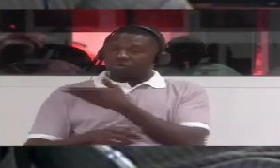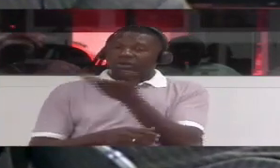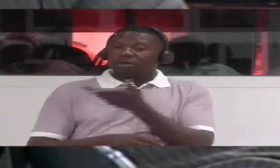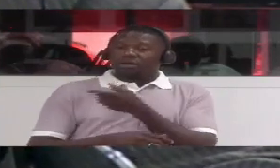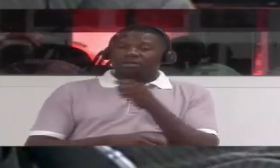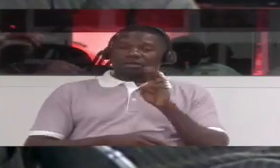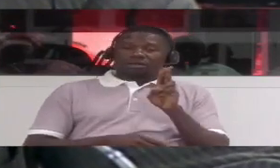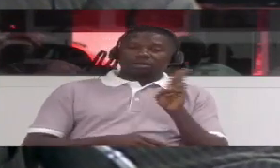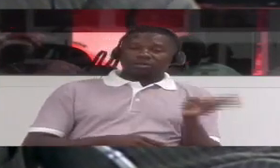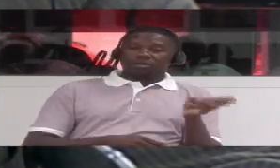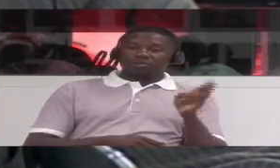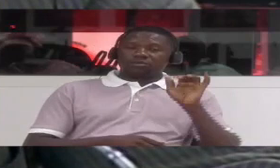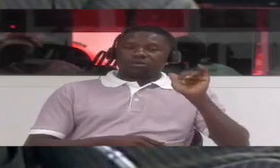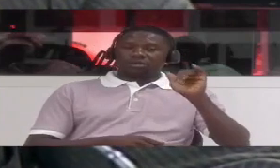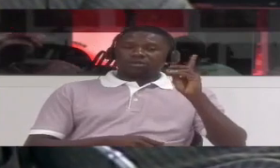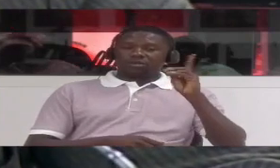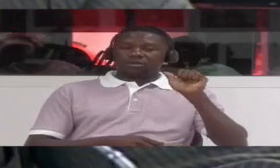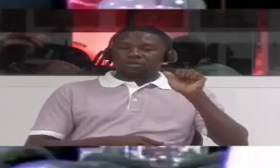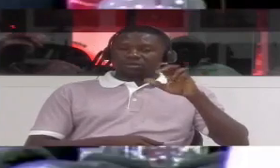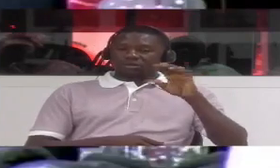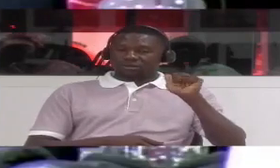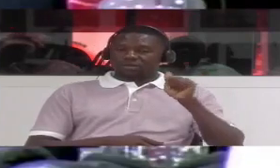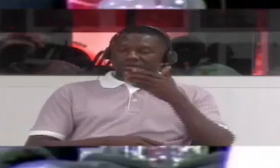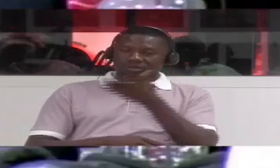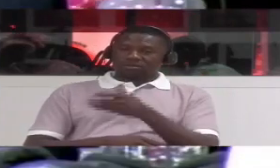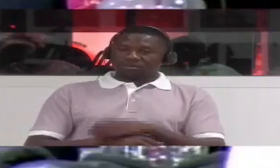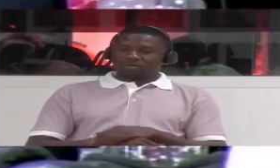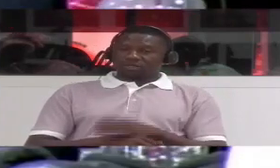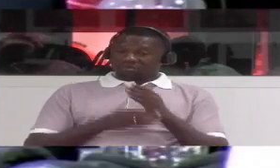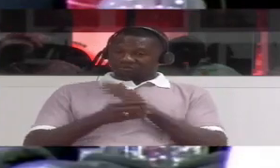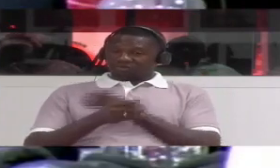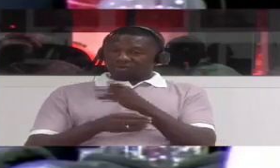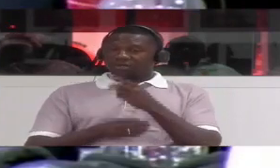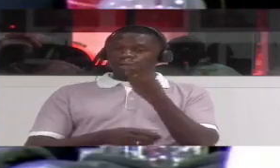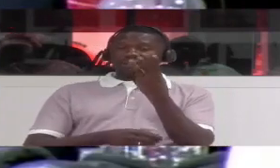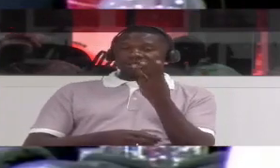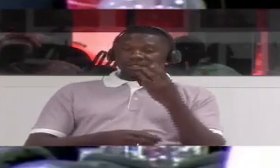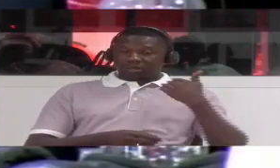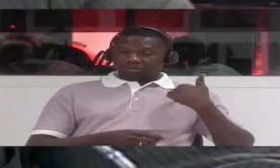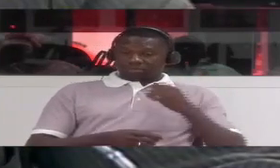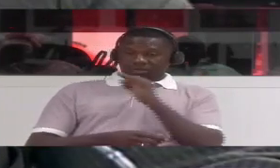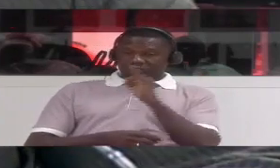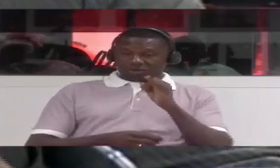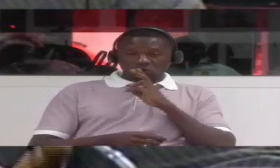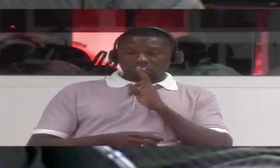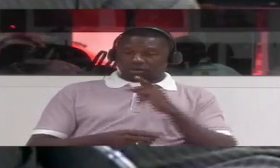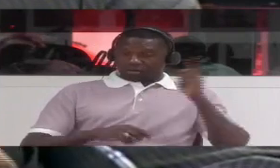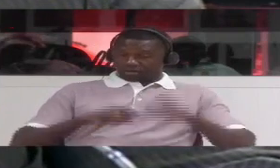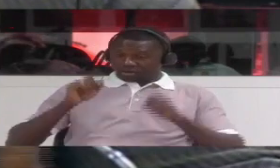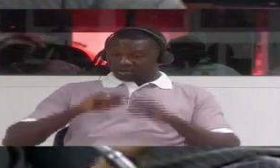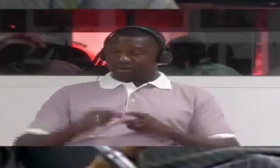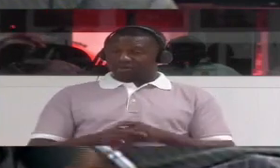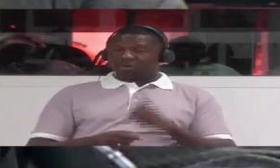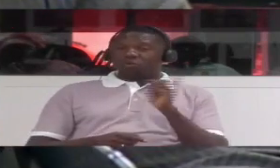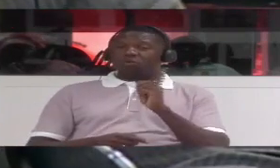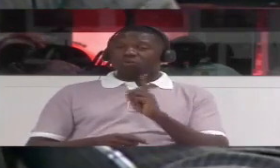Seka again. Before that, the three individuals who were beating you, what were they using to beat you? Again, whips and